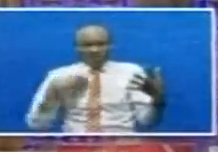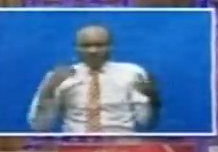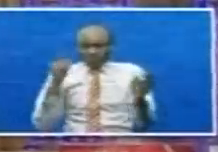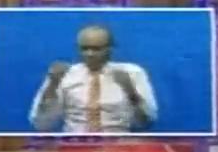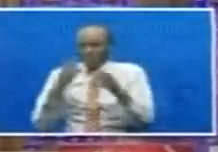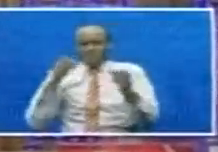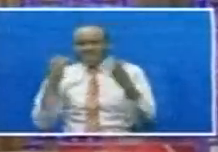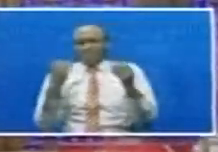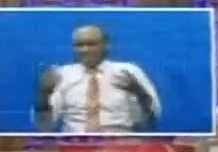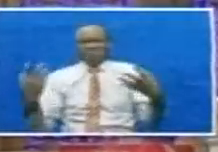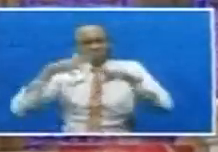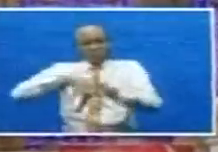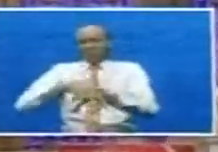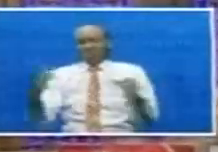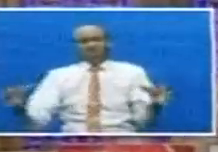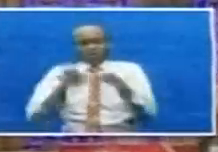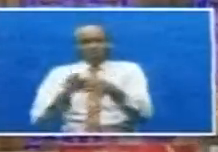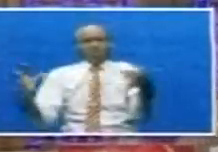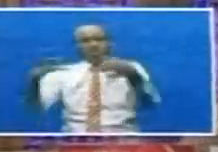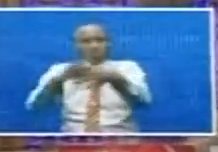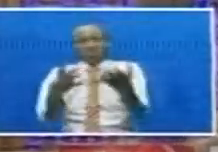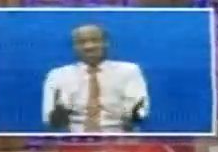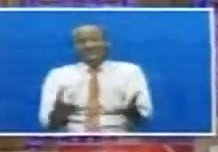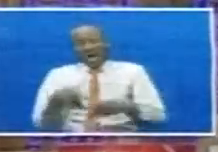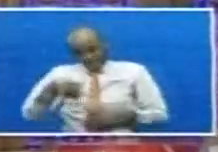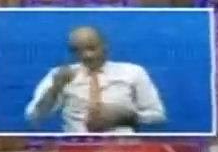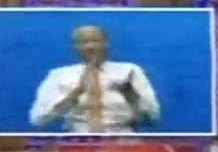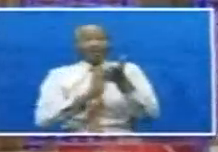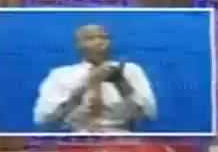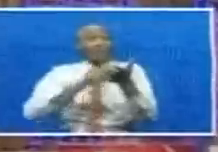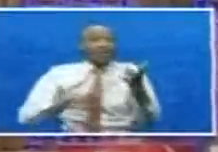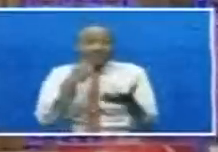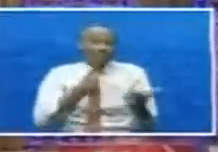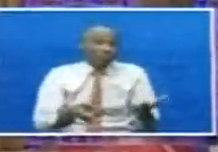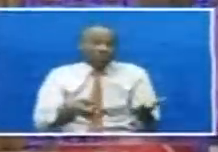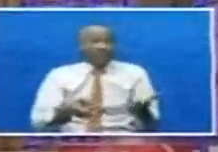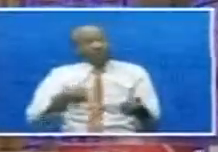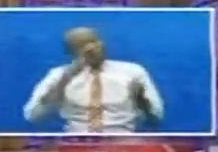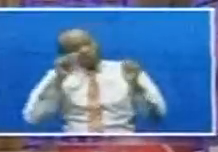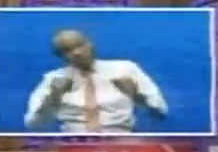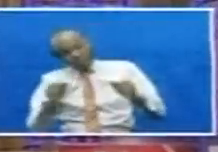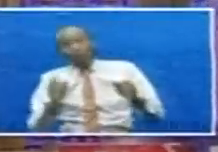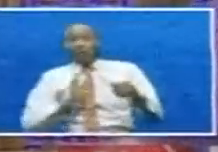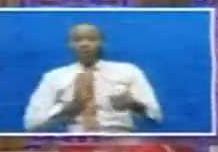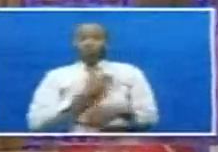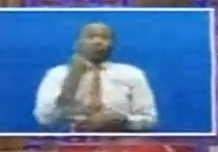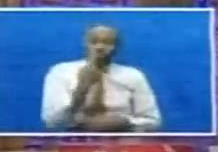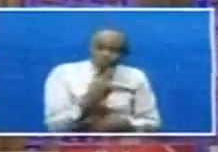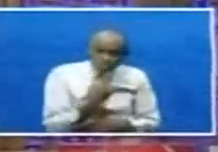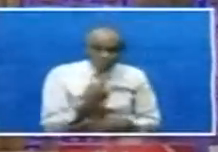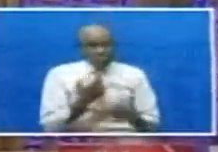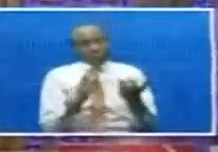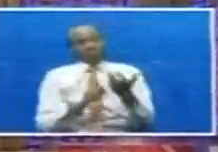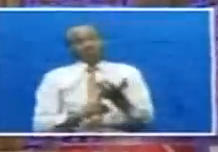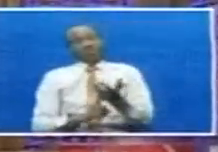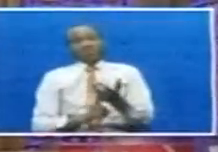them, and it also made recommendations about who would serve on the boards, how, you know,